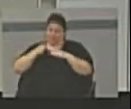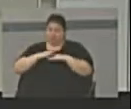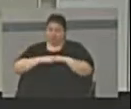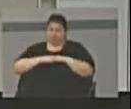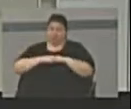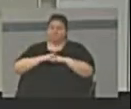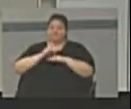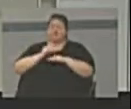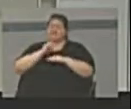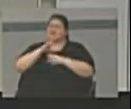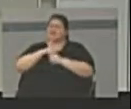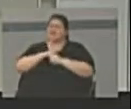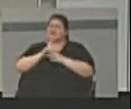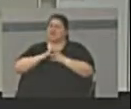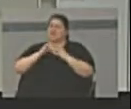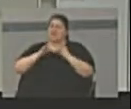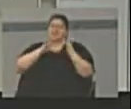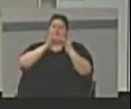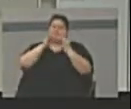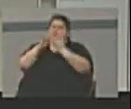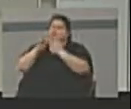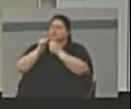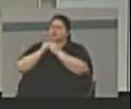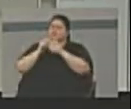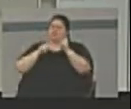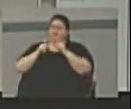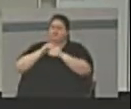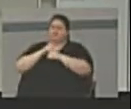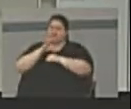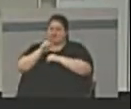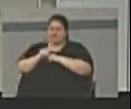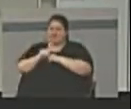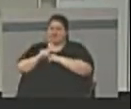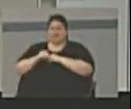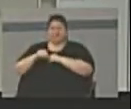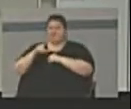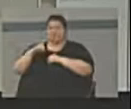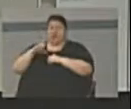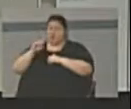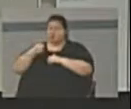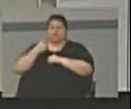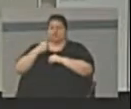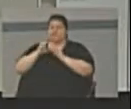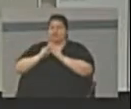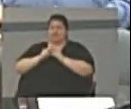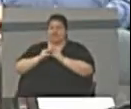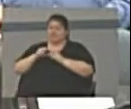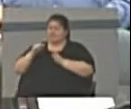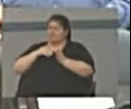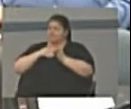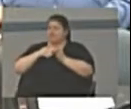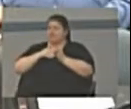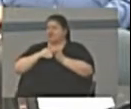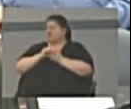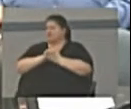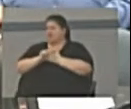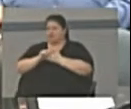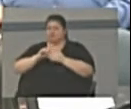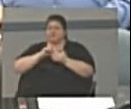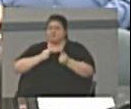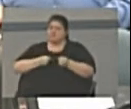also included a lot of outreach to the county. These are hundreds of meetings, millions of dollars spent, and we really want to utilize what we've heard in